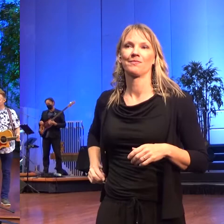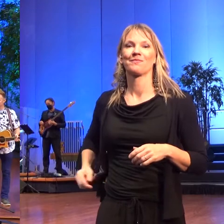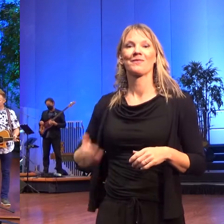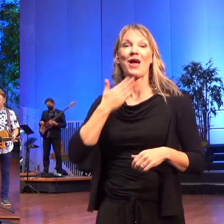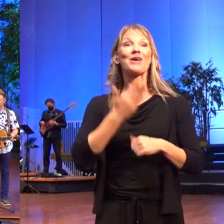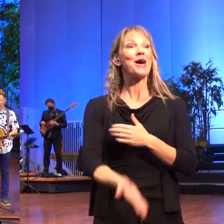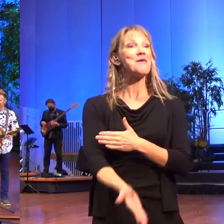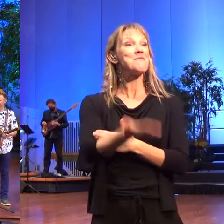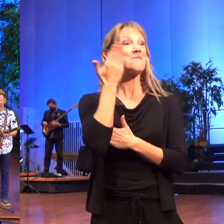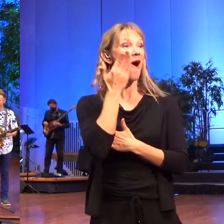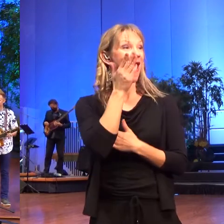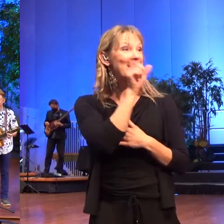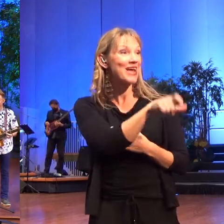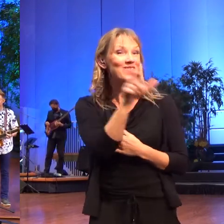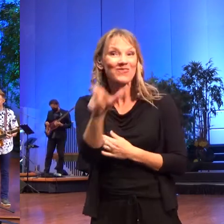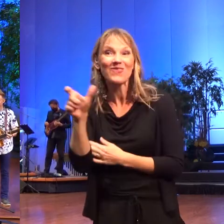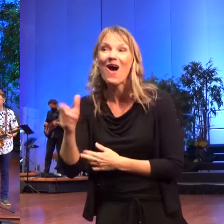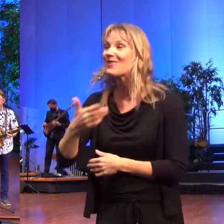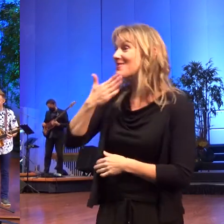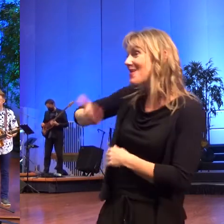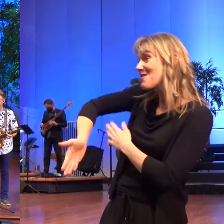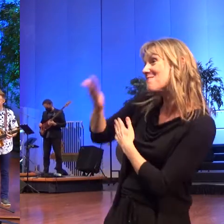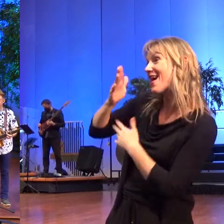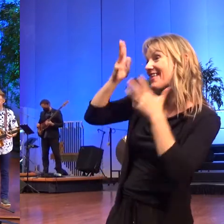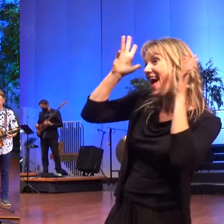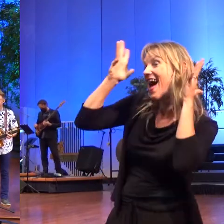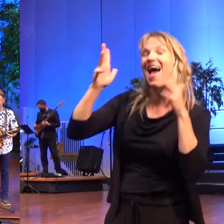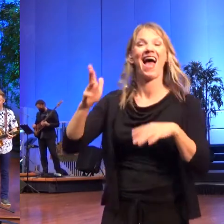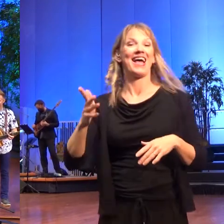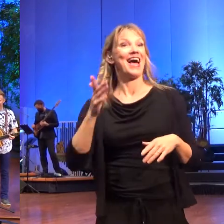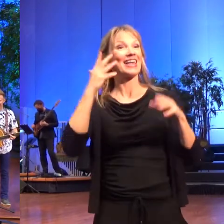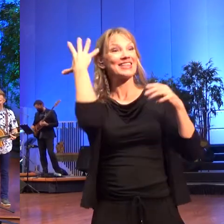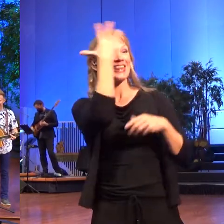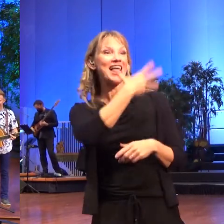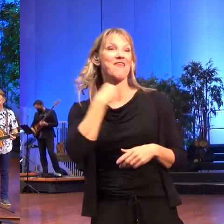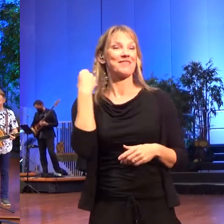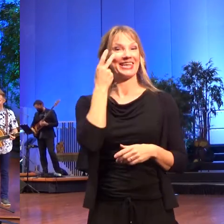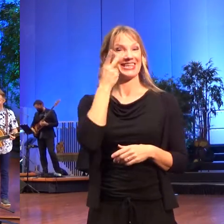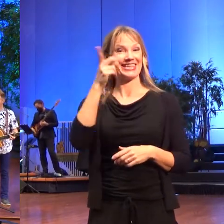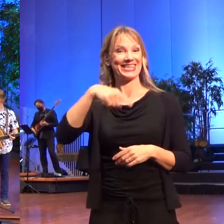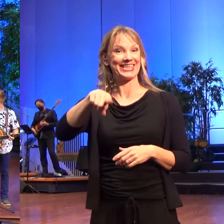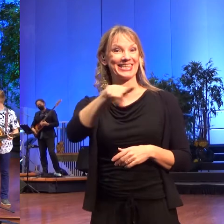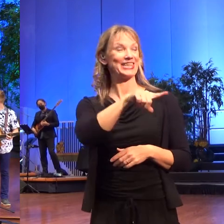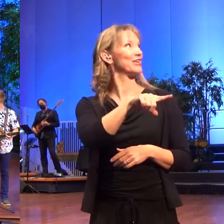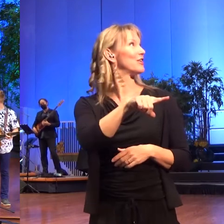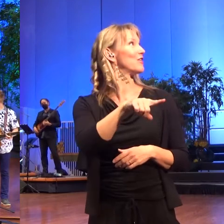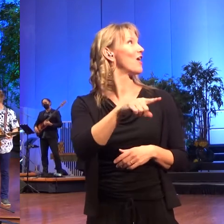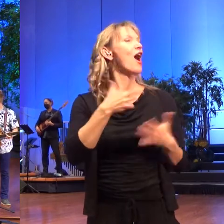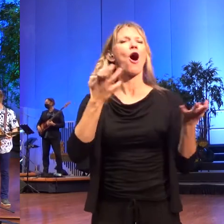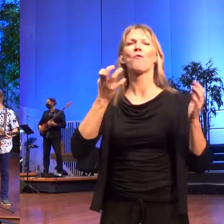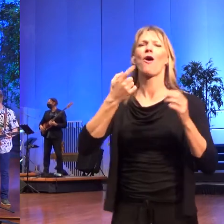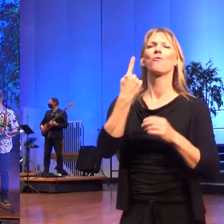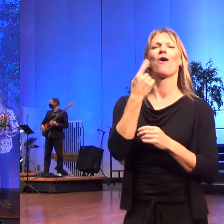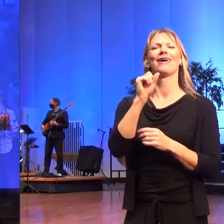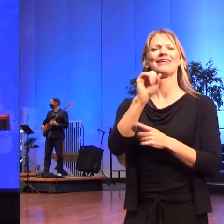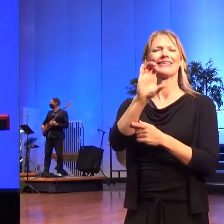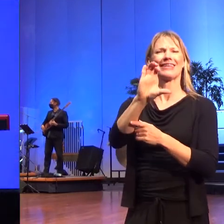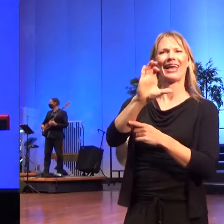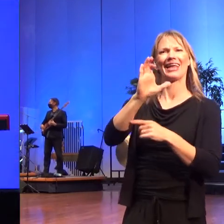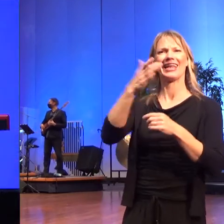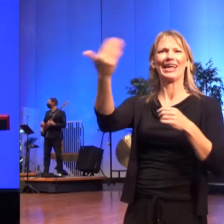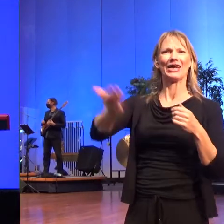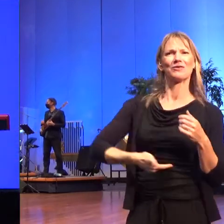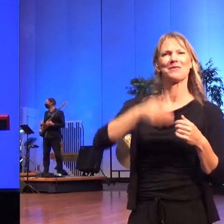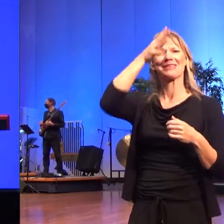Good morning, folks. Lovely to see you. So I'll just take a second and introduce